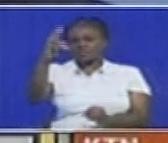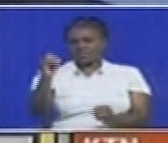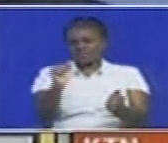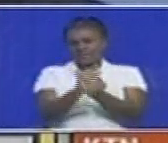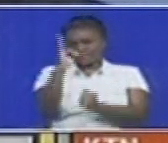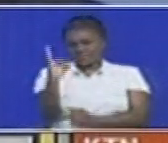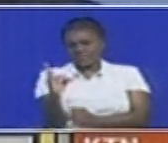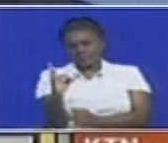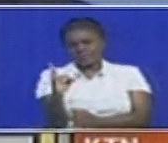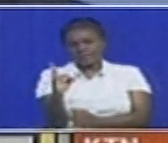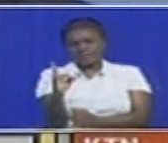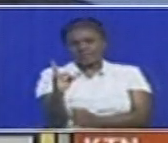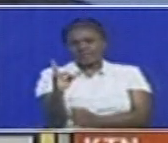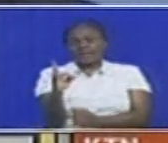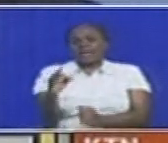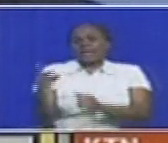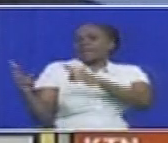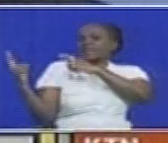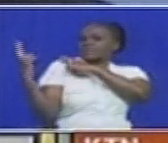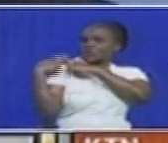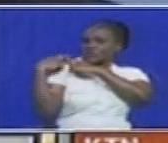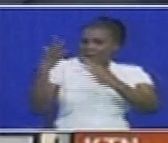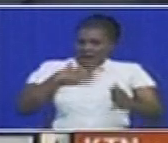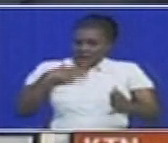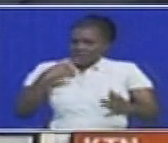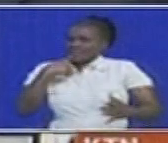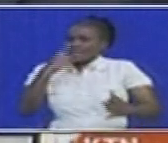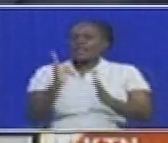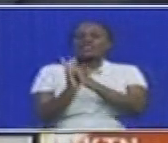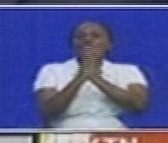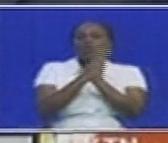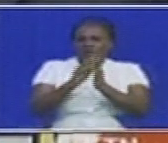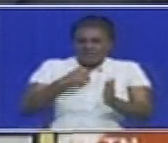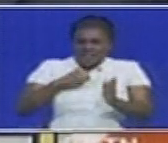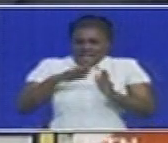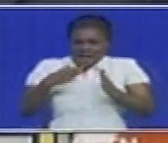2013? So our attempt was to tell a story of how we failed,